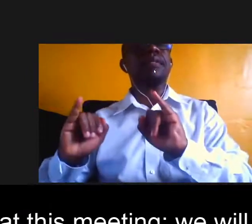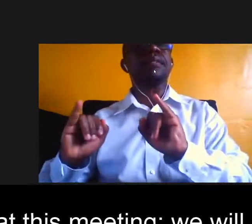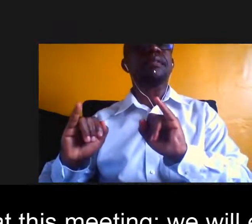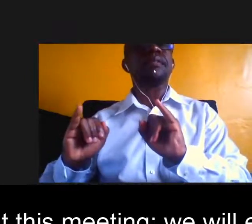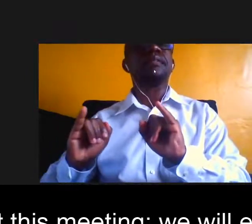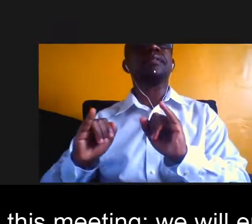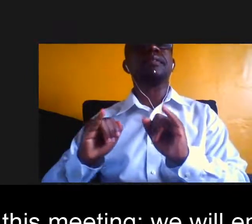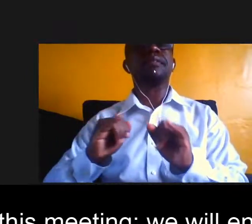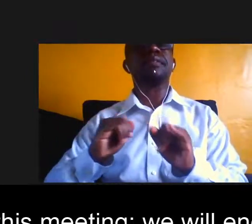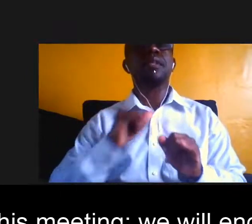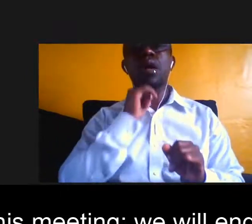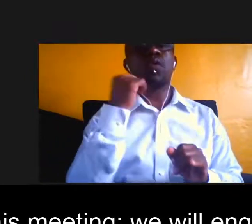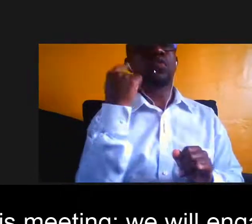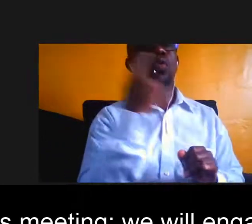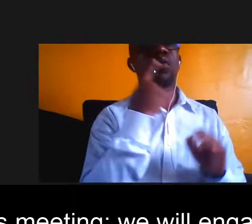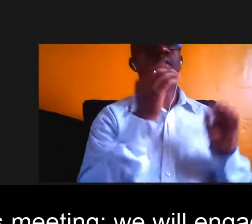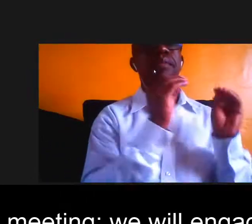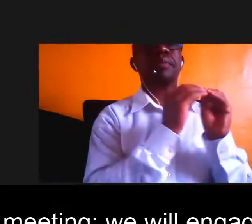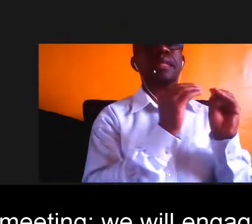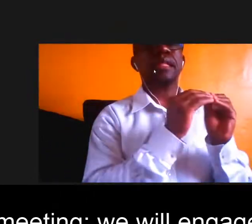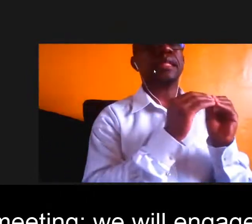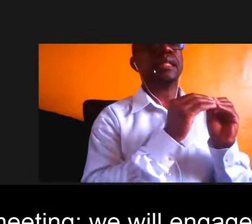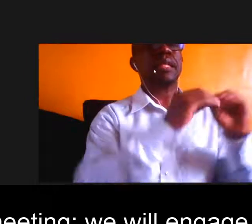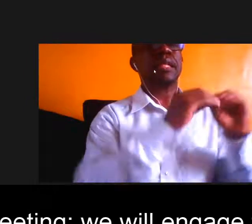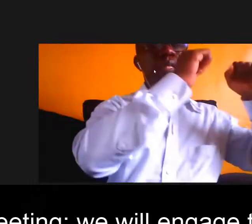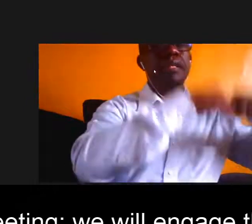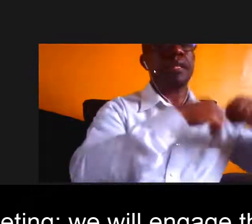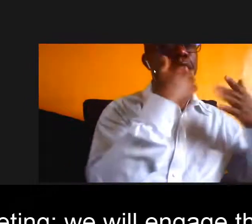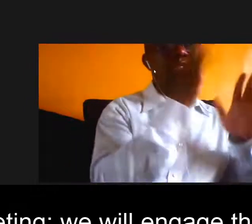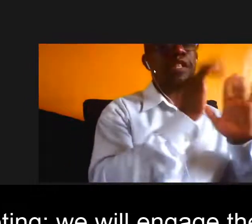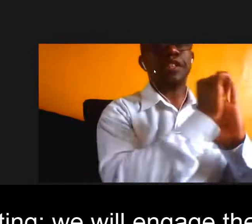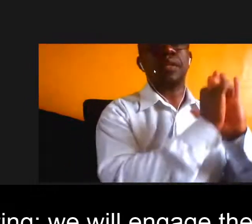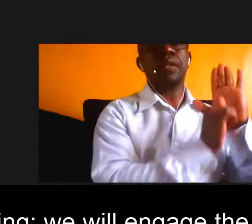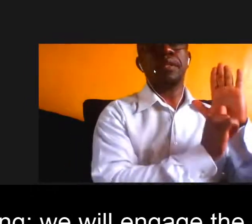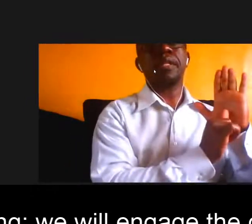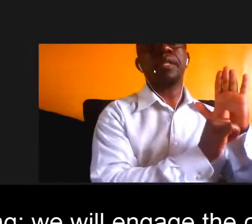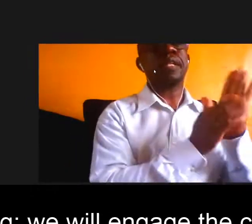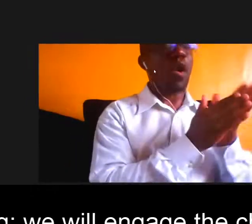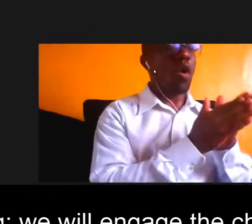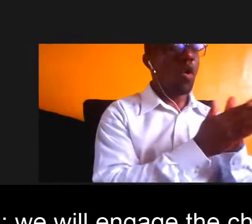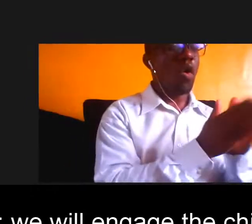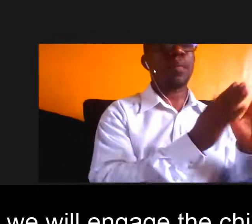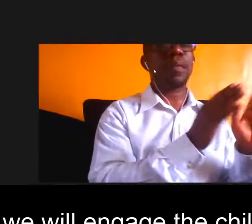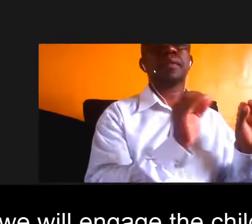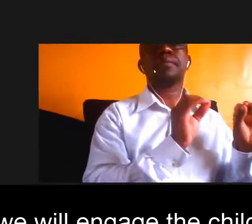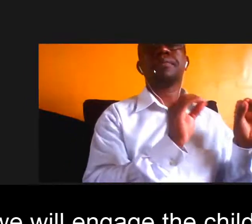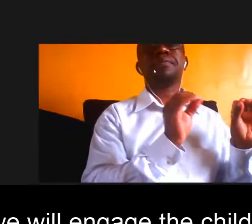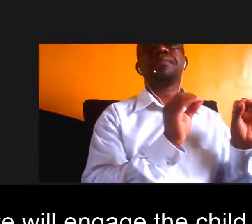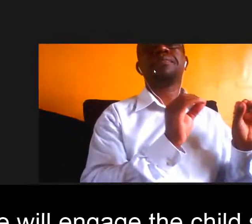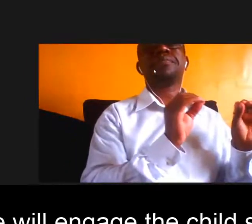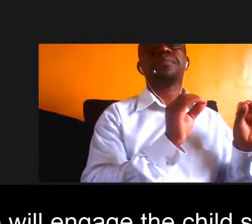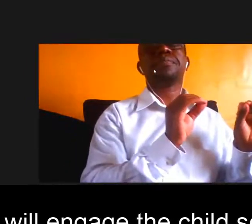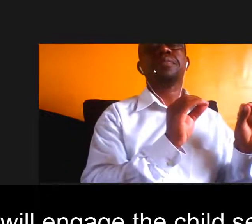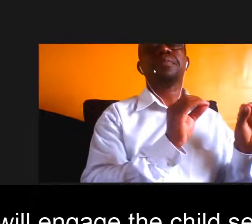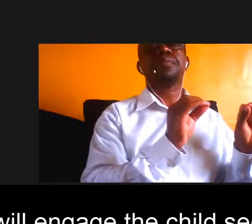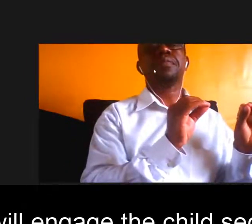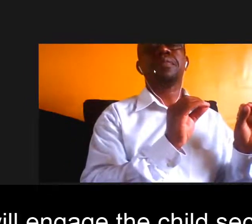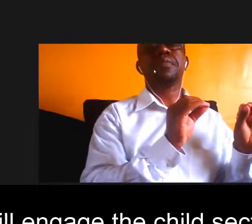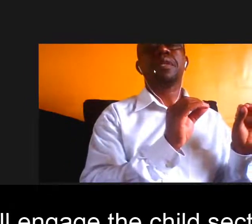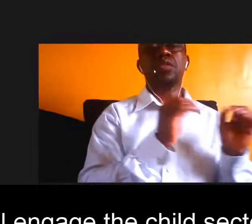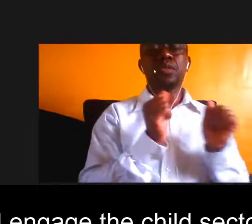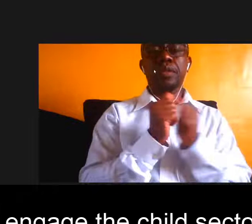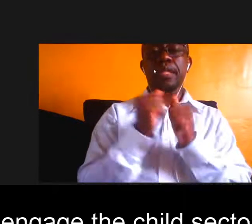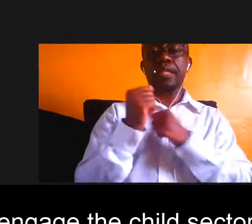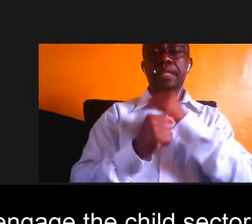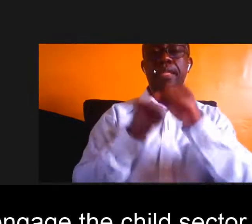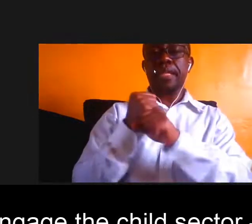and being part of the agenda or of the speaking agenda at the opening of the CSO Forum? That was a great achievement 10 years back.